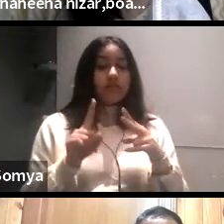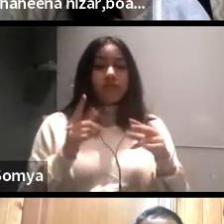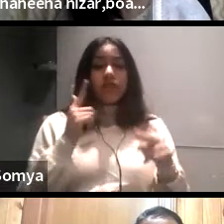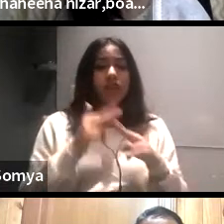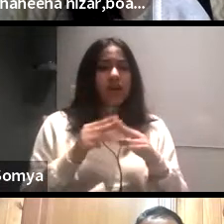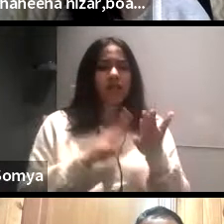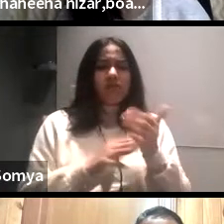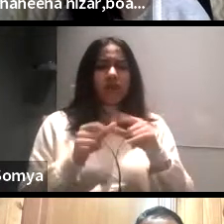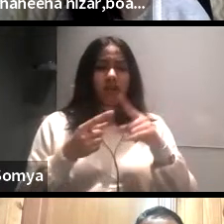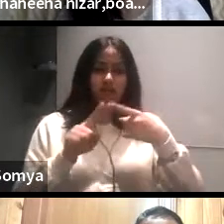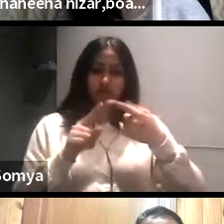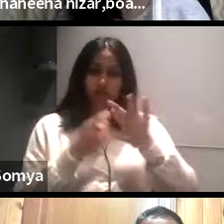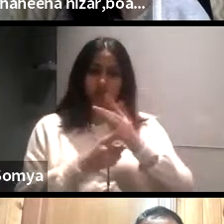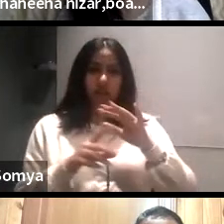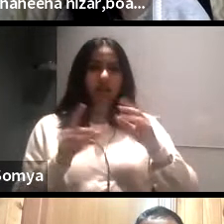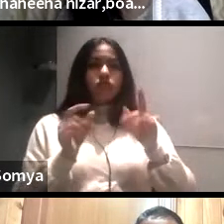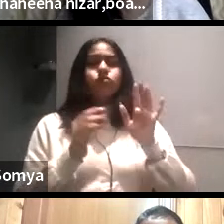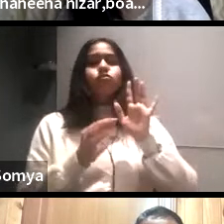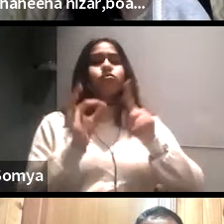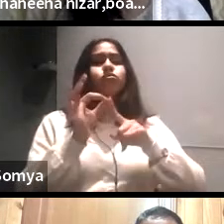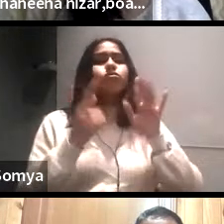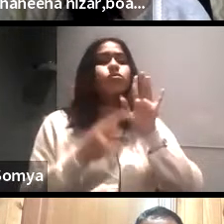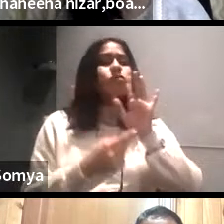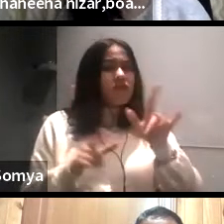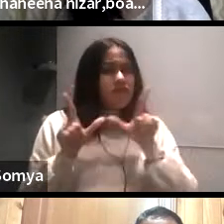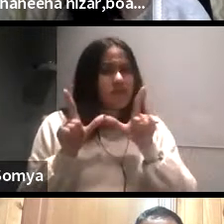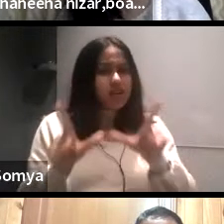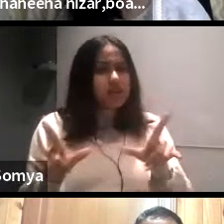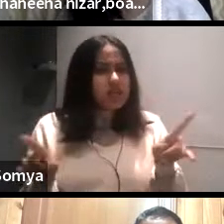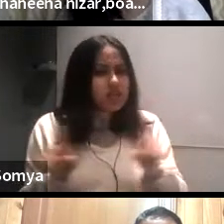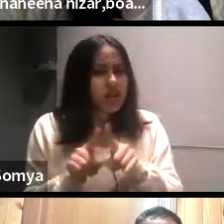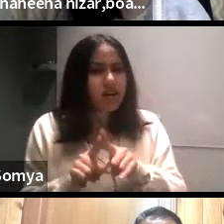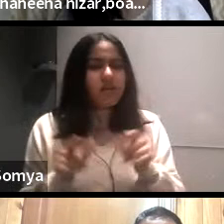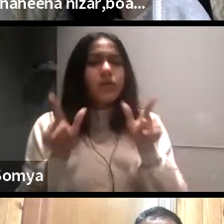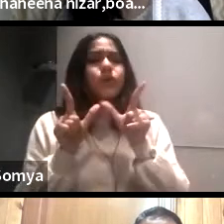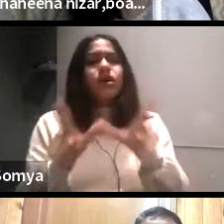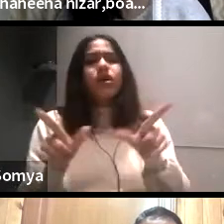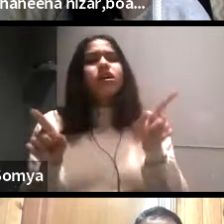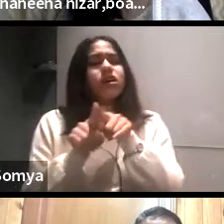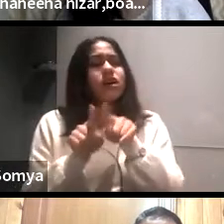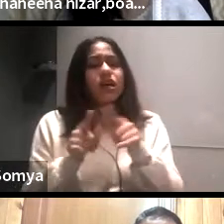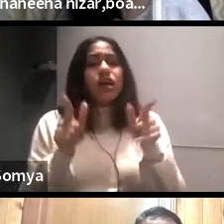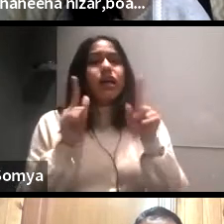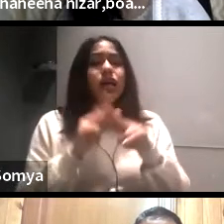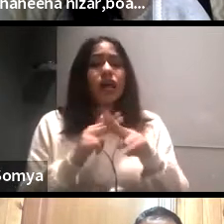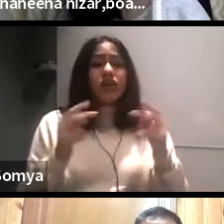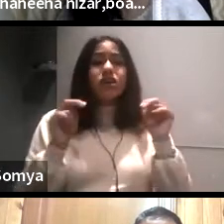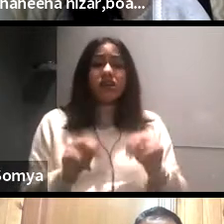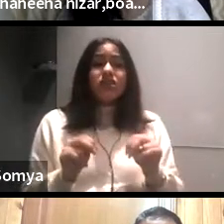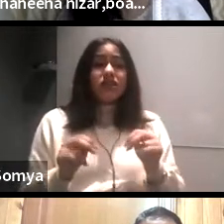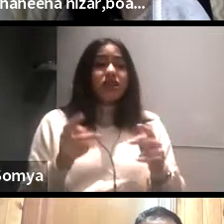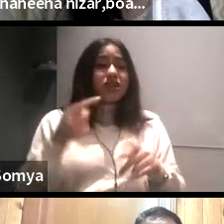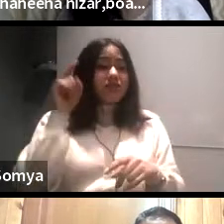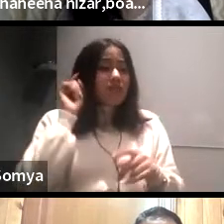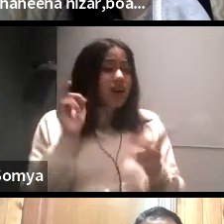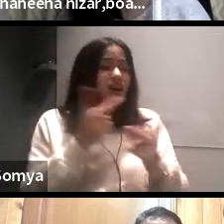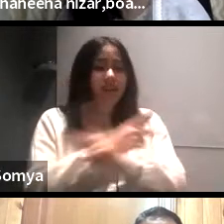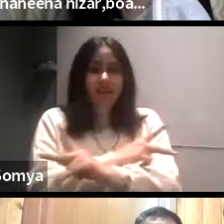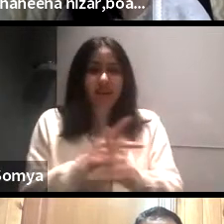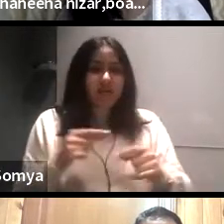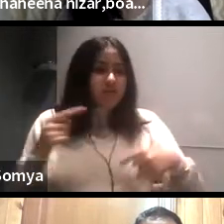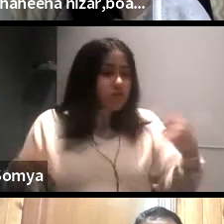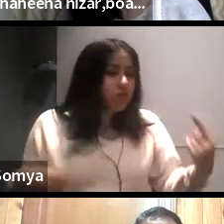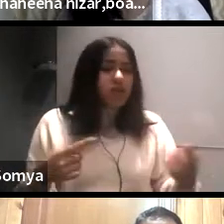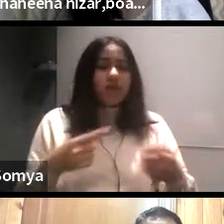medical proof of why you need something. You don't even need to say that you need some equipment because you have a disability.